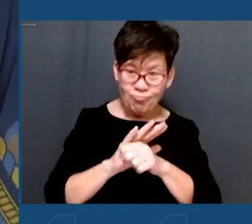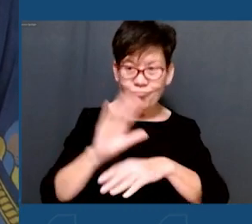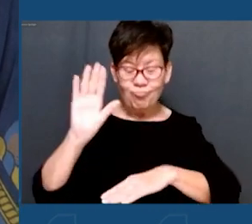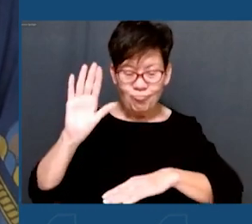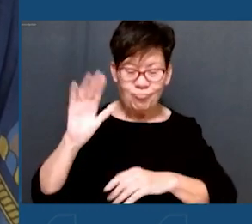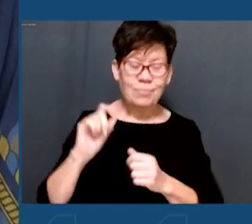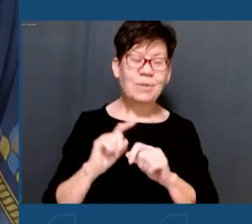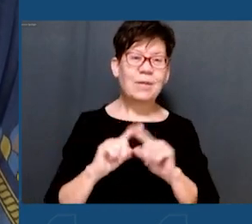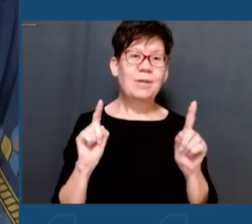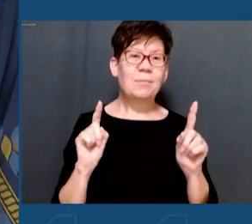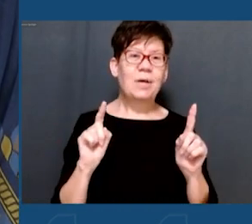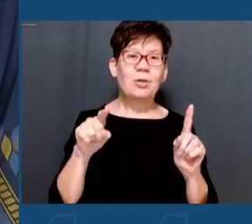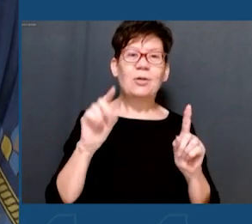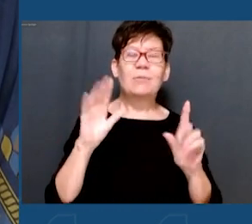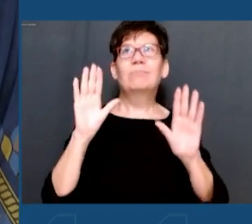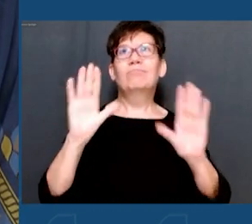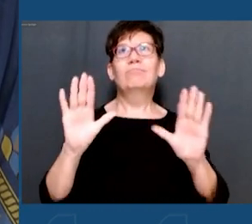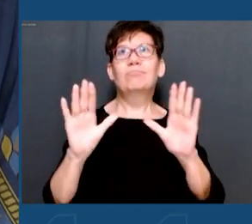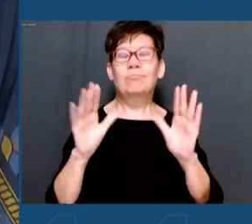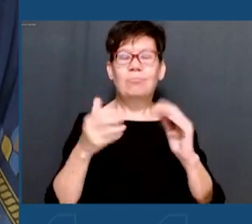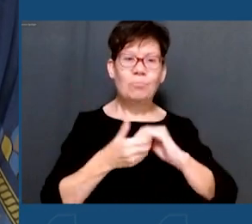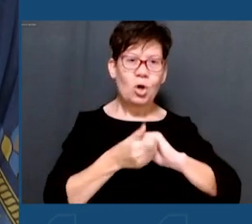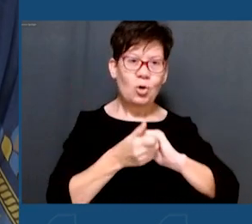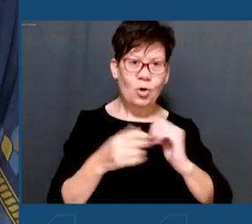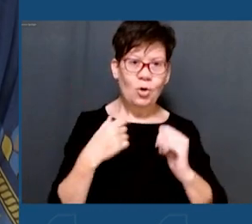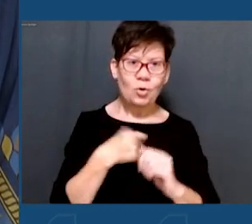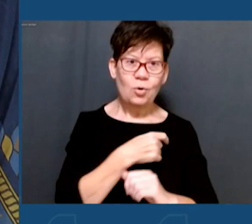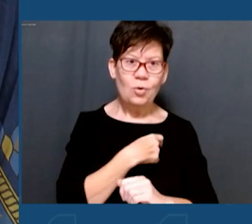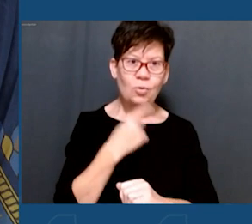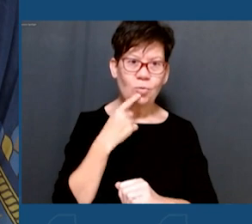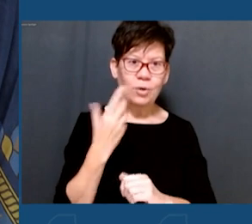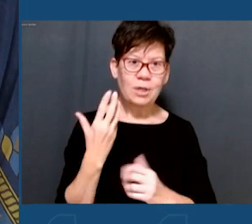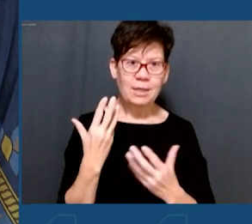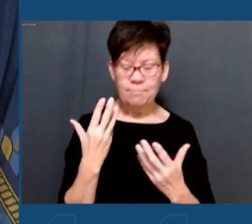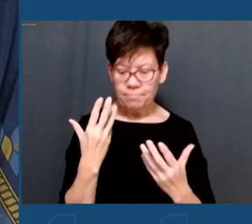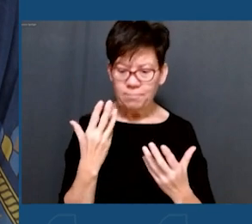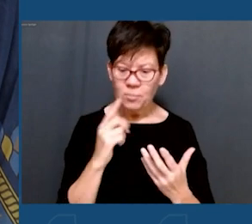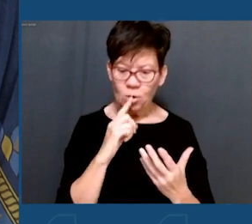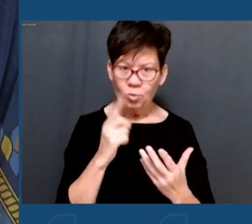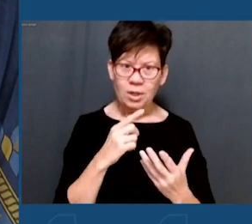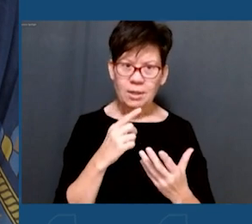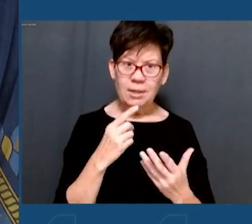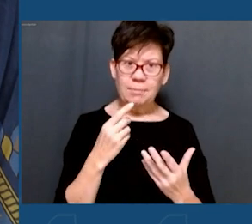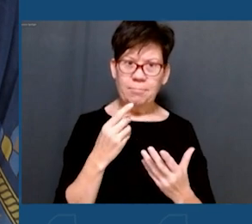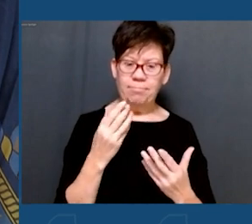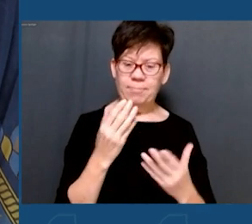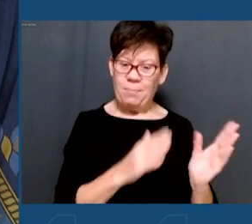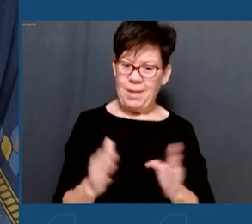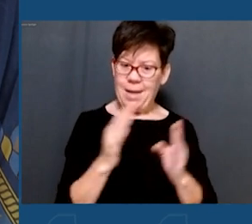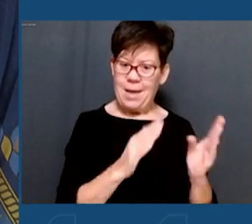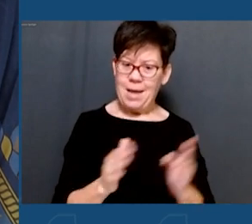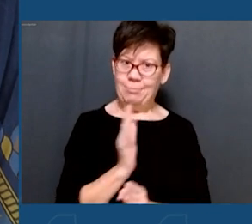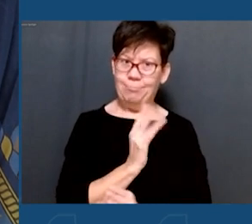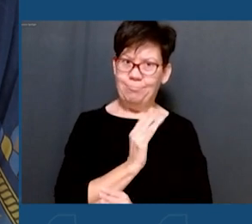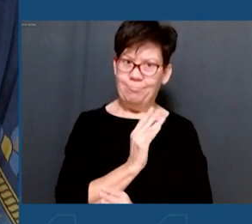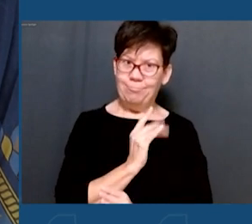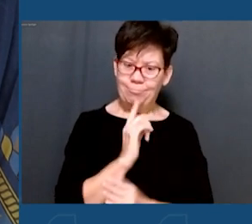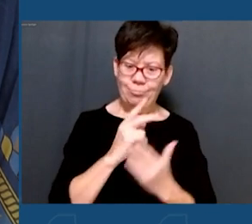been an amazing partner as we put forth transformative projects for the city of Niagara Falls, making up